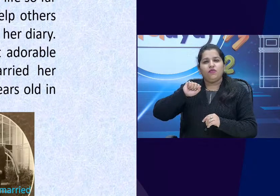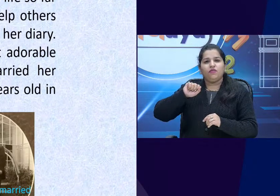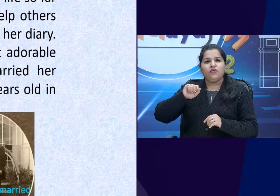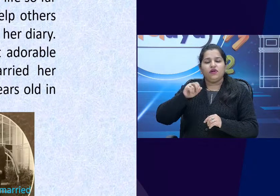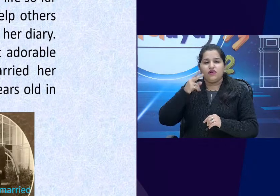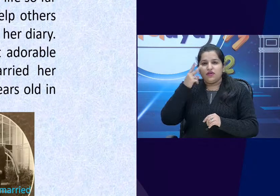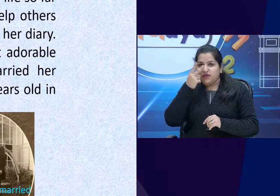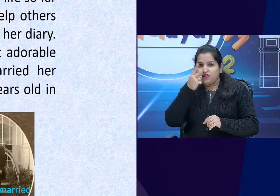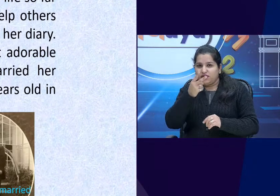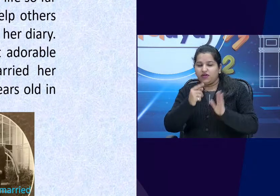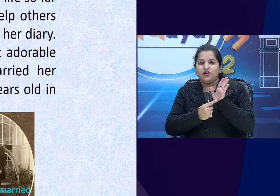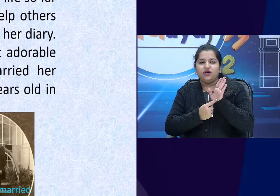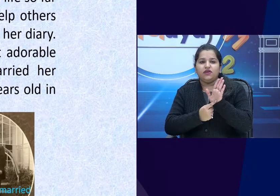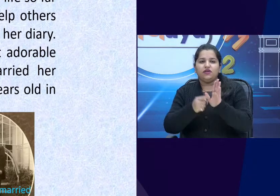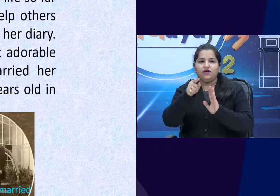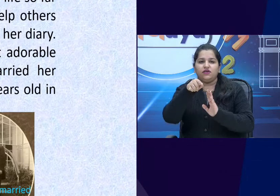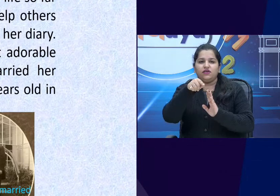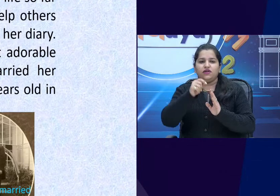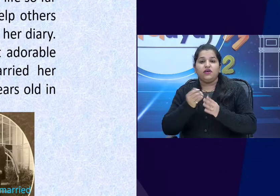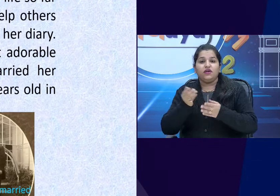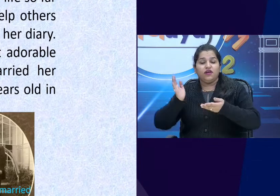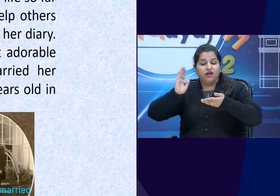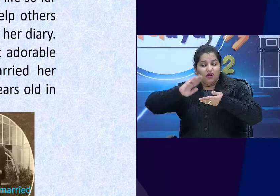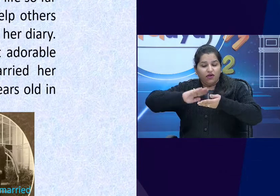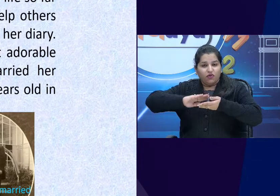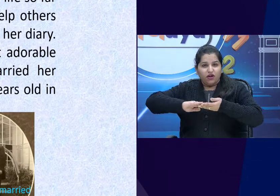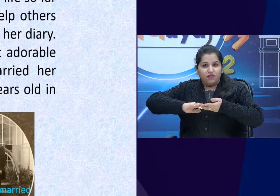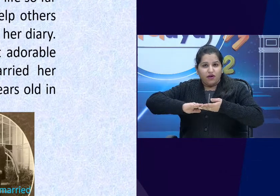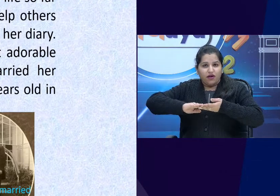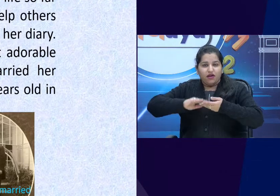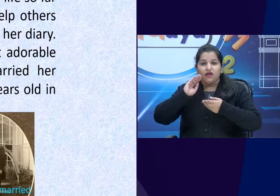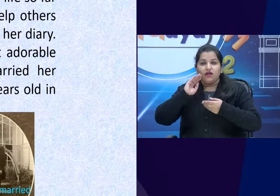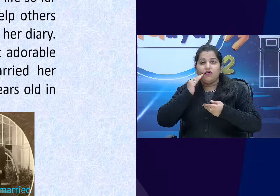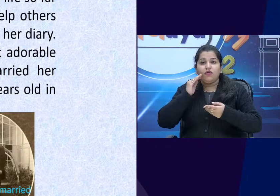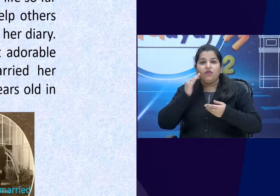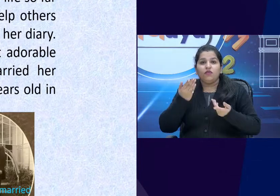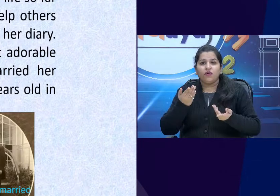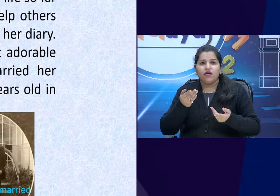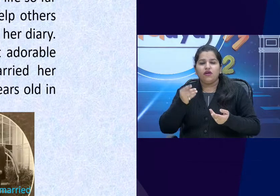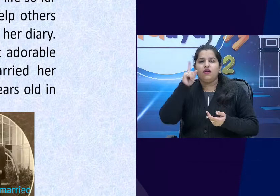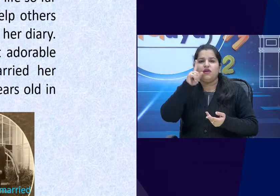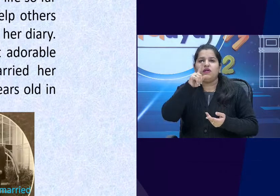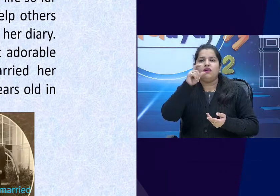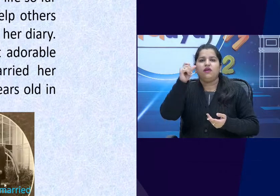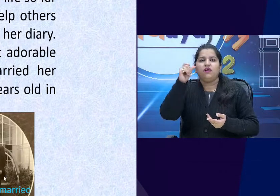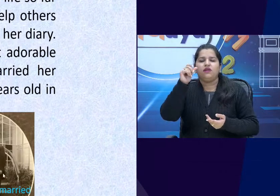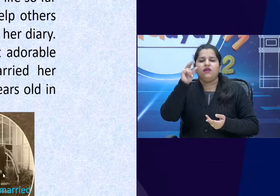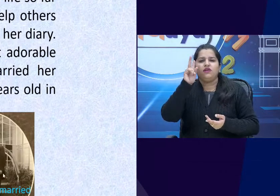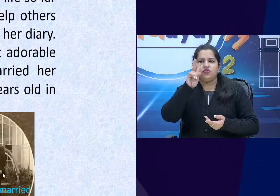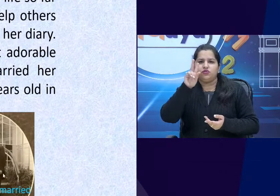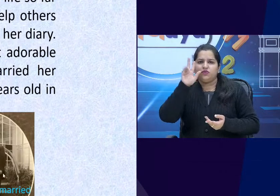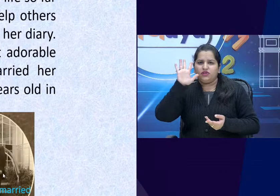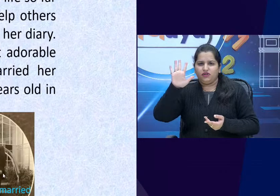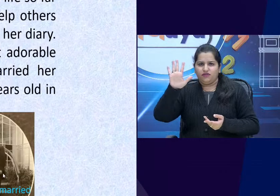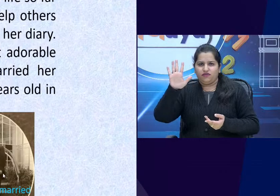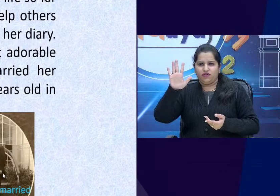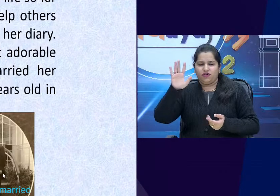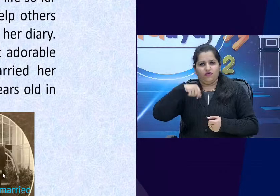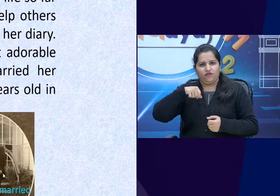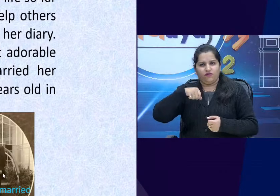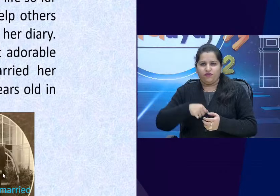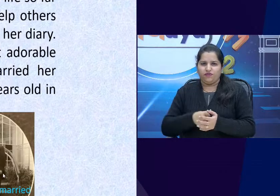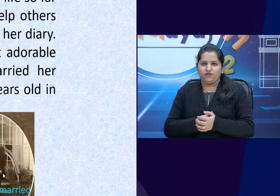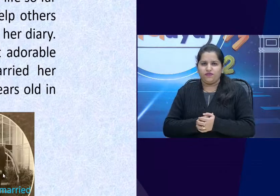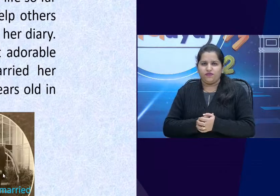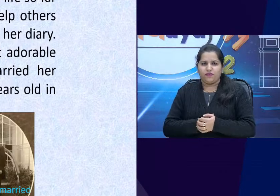They both, her father and mother, got married on 12th May 1925. Okay, here I have put the picture. Okay. Anita